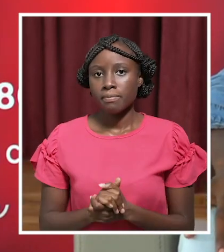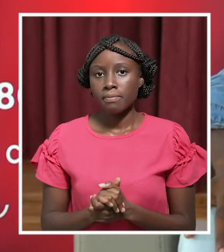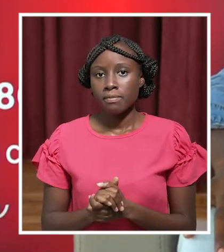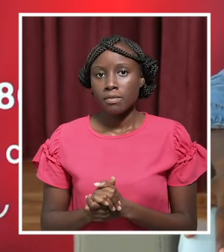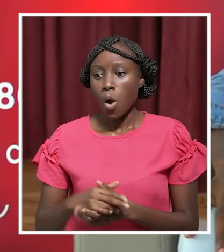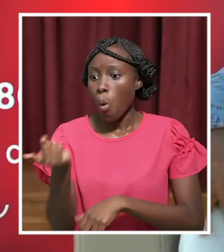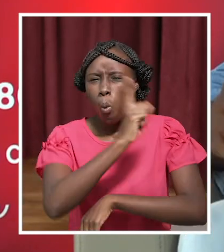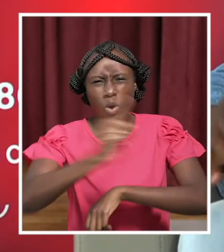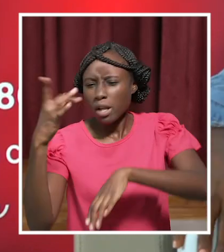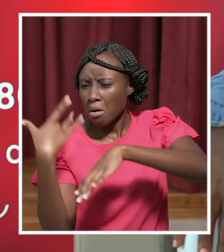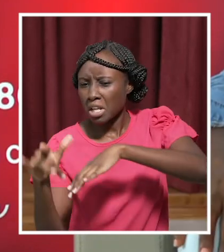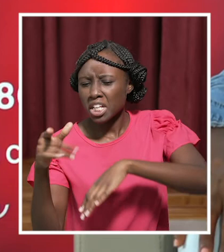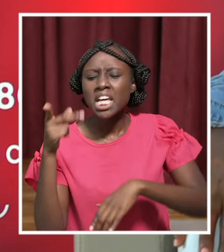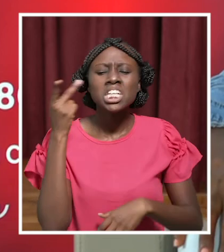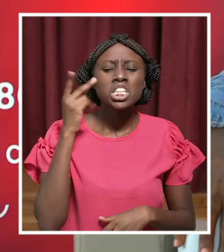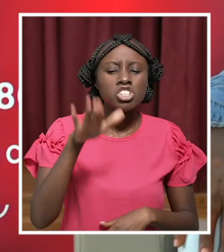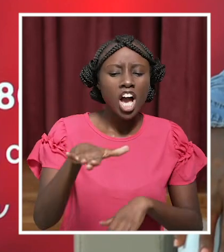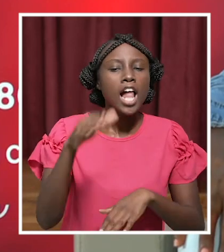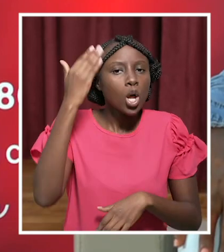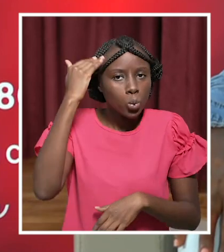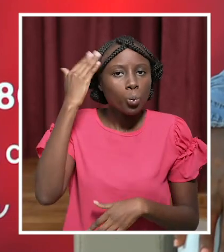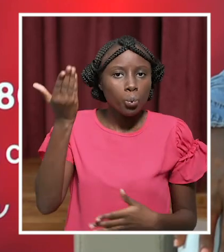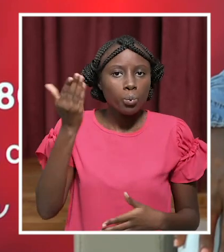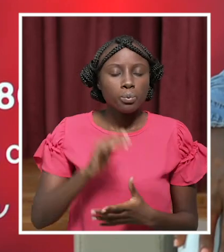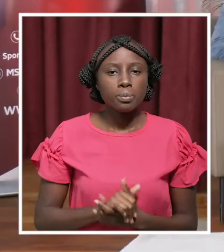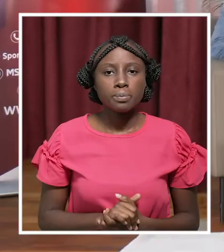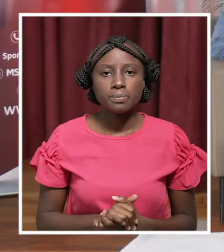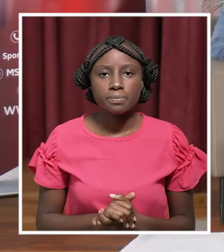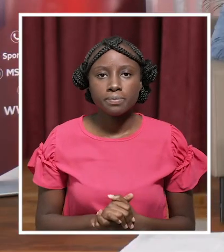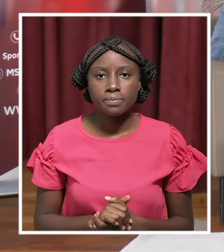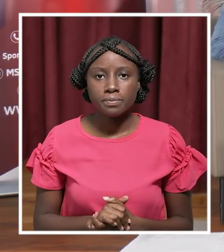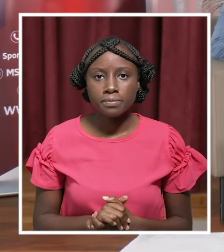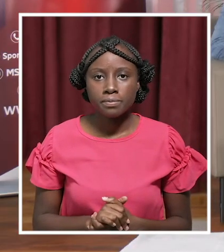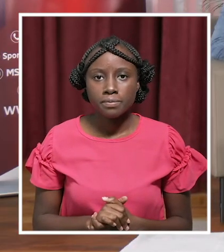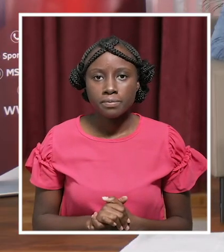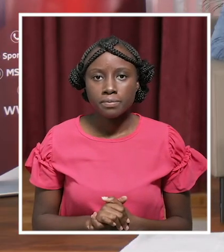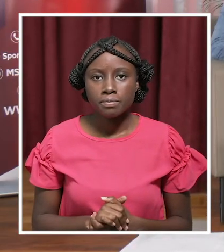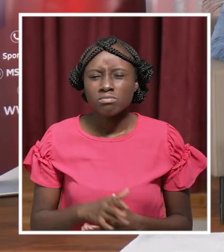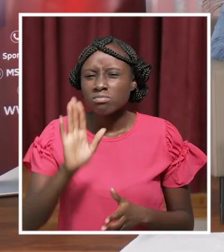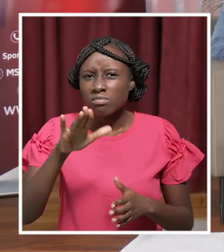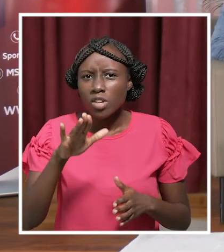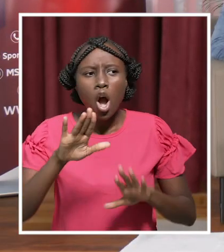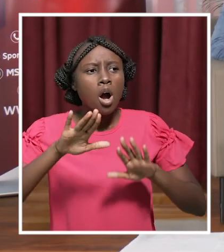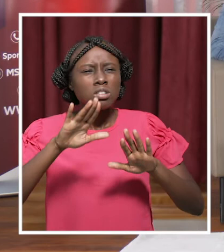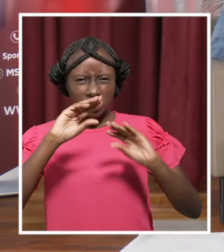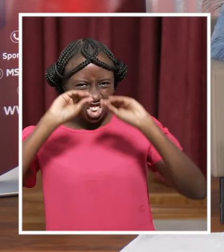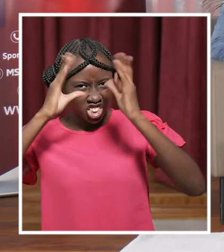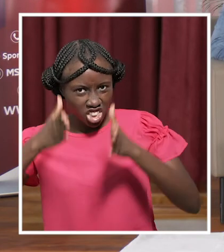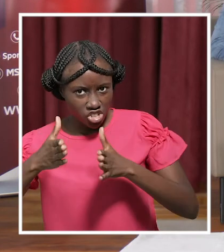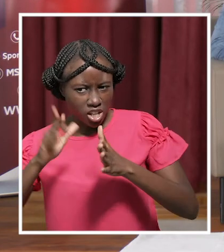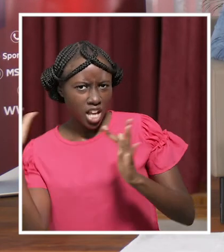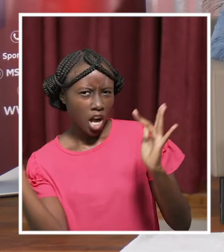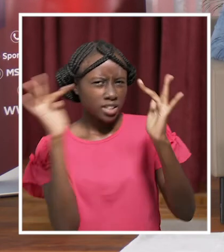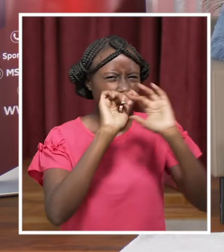early diagnostics of that student. Great. So was it the case that the teachers reached out to the association or the school as a collective